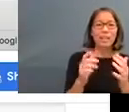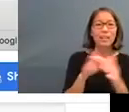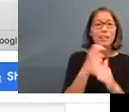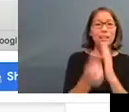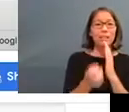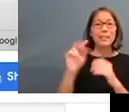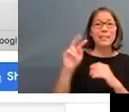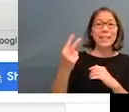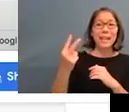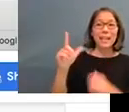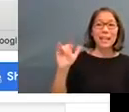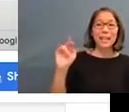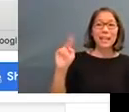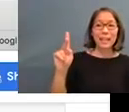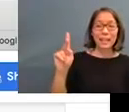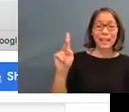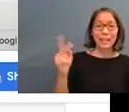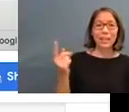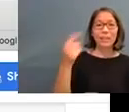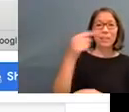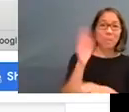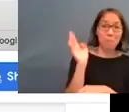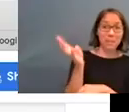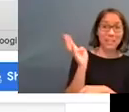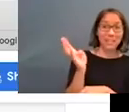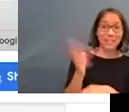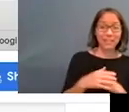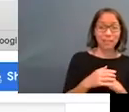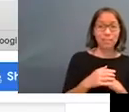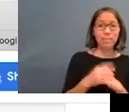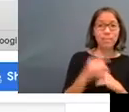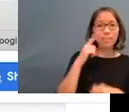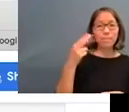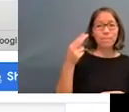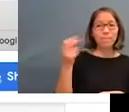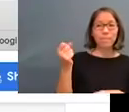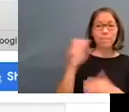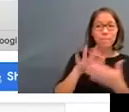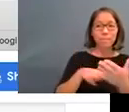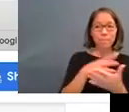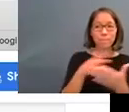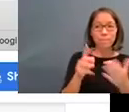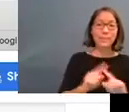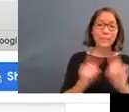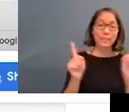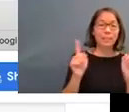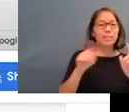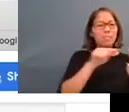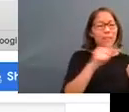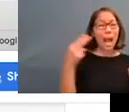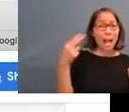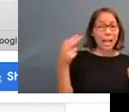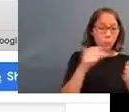the second link back in the presentation for a high school schedule. The difference with the high school